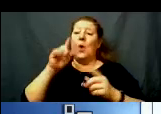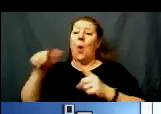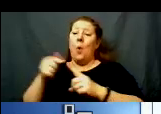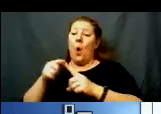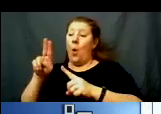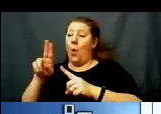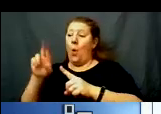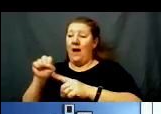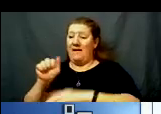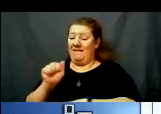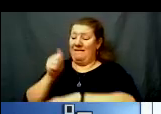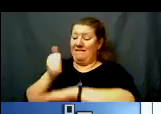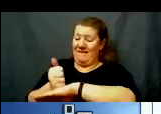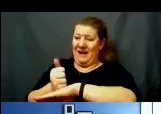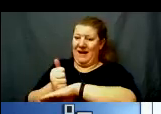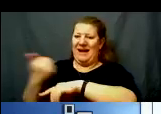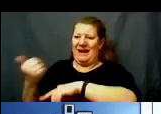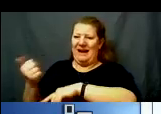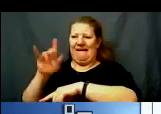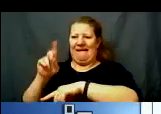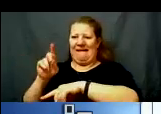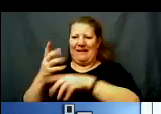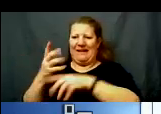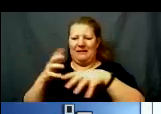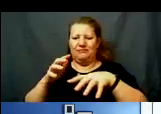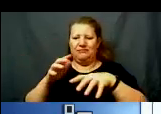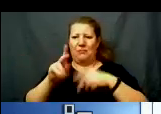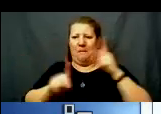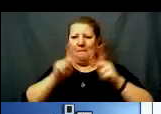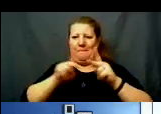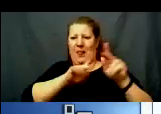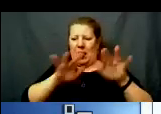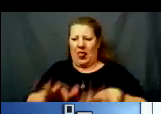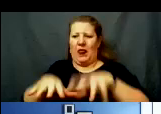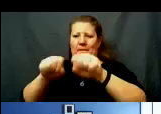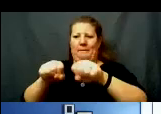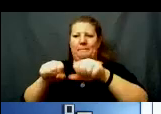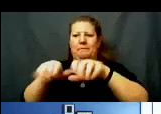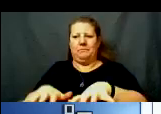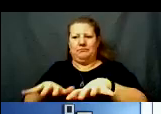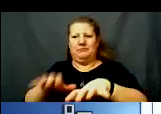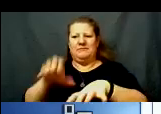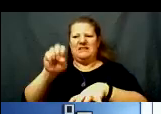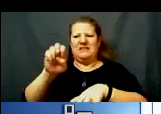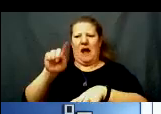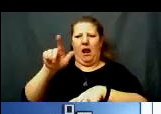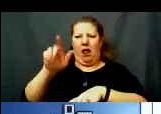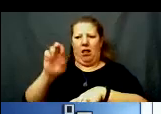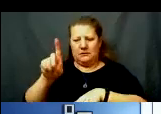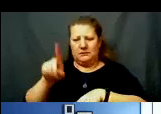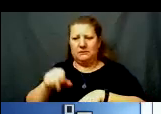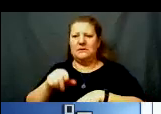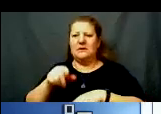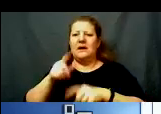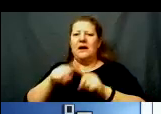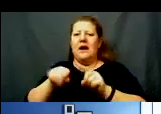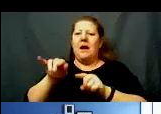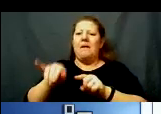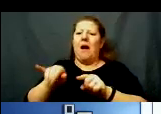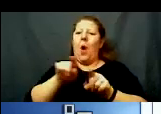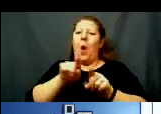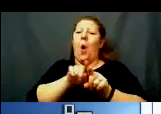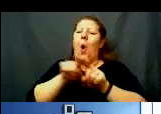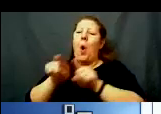was founded, it was a settler colony and remains so, but it's also a foundation of the US prison system. And we see that